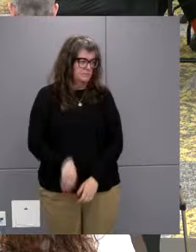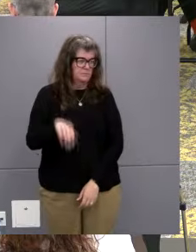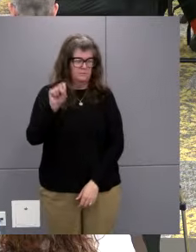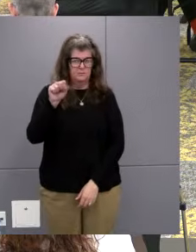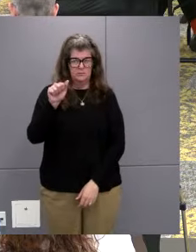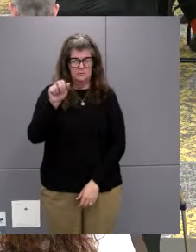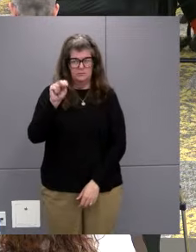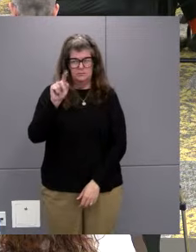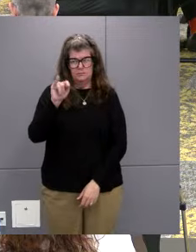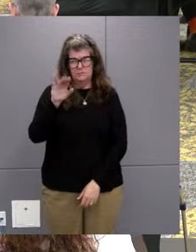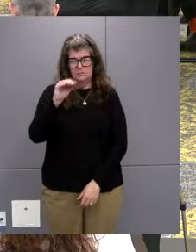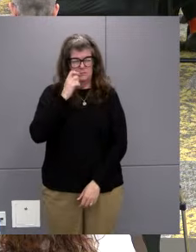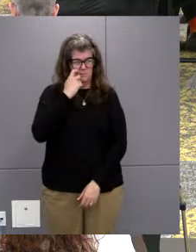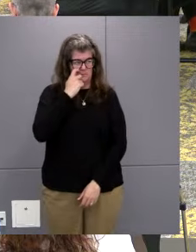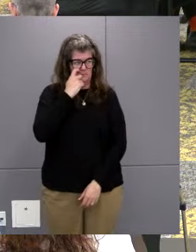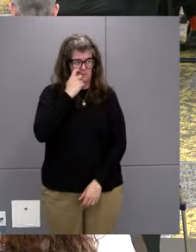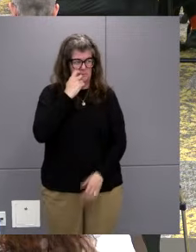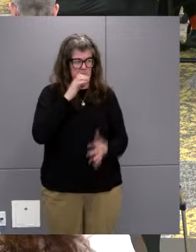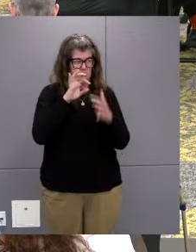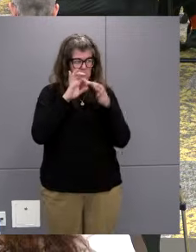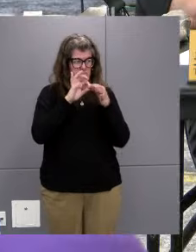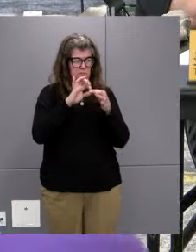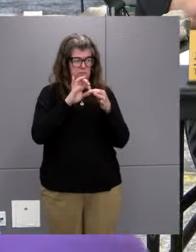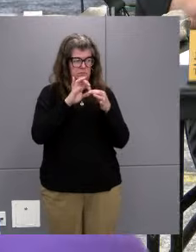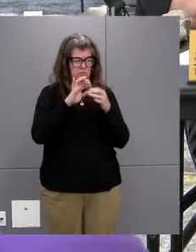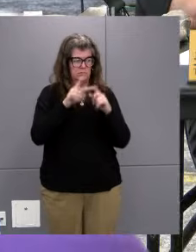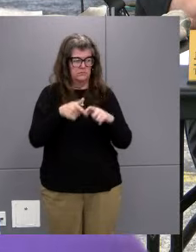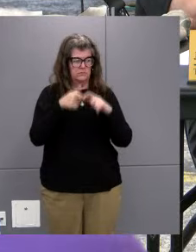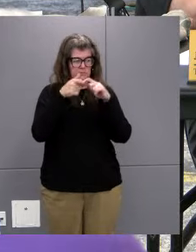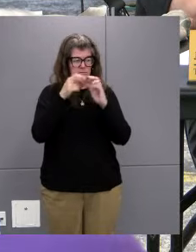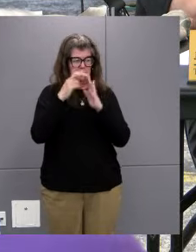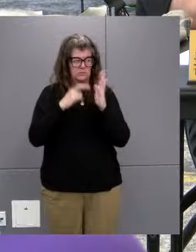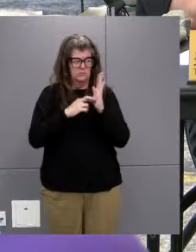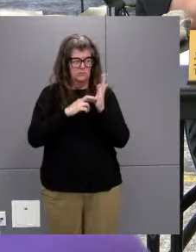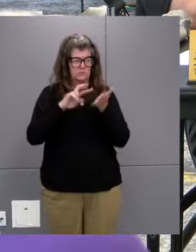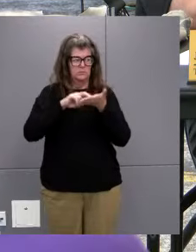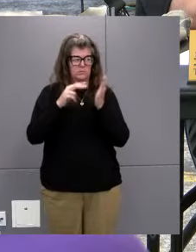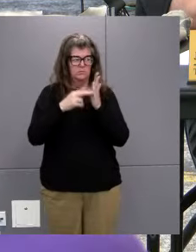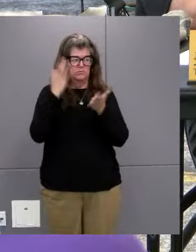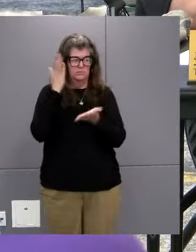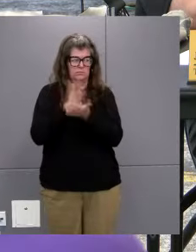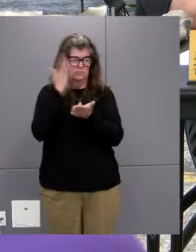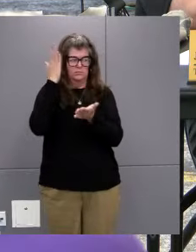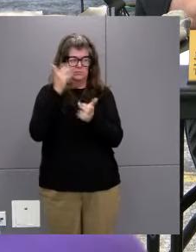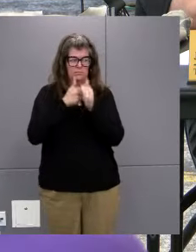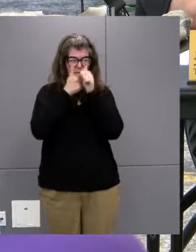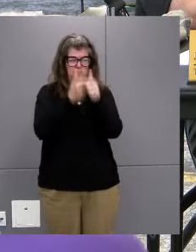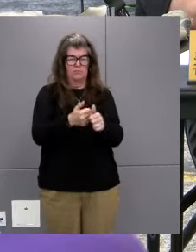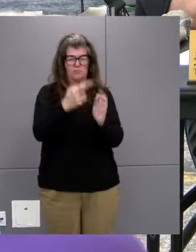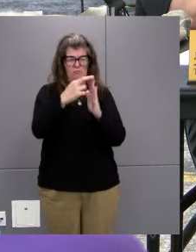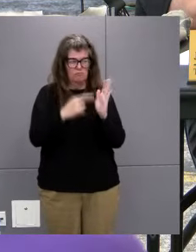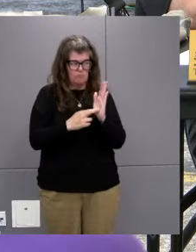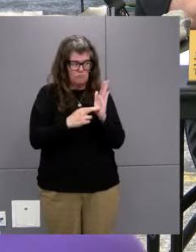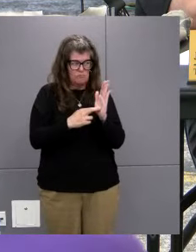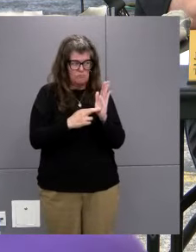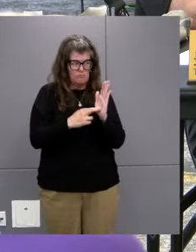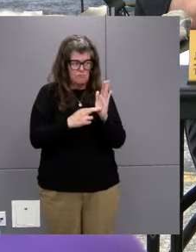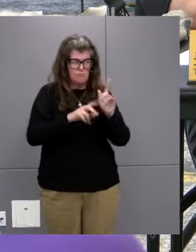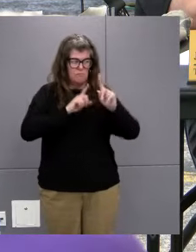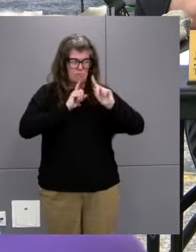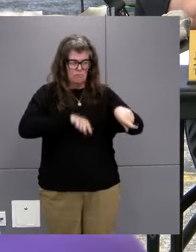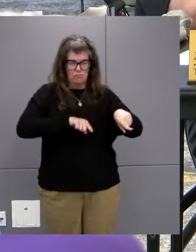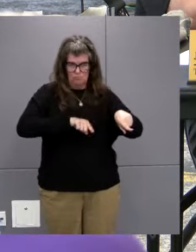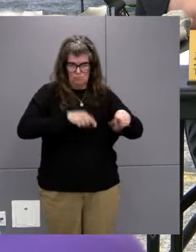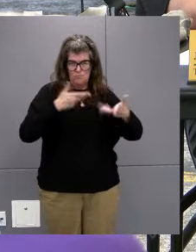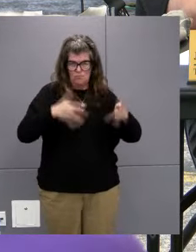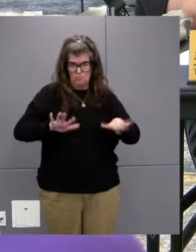Santino? If I could, in regards to suspension of the rules, that would mean that we would stop following all the rules that we have, either by our order that we've already set